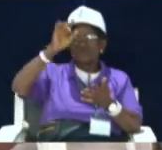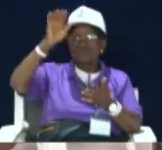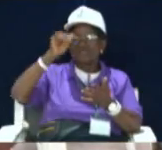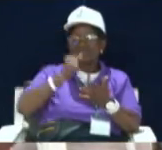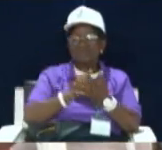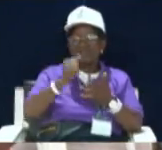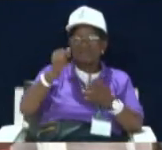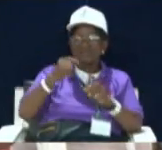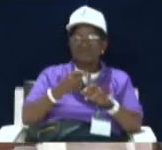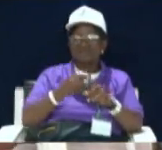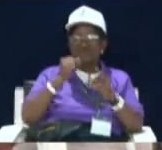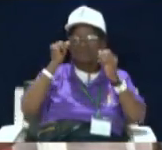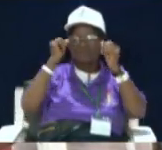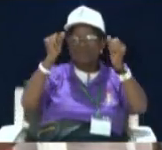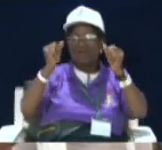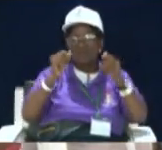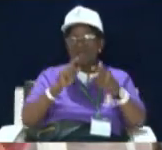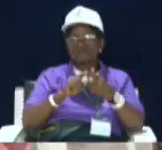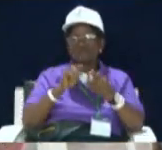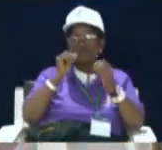from power to power,